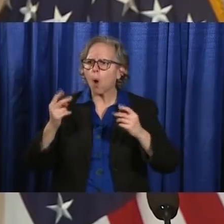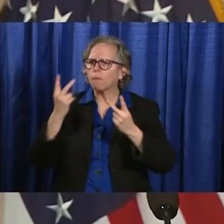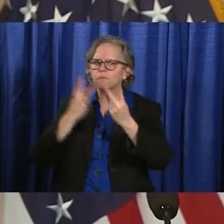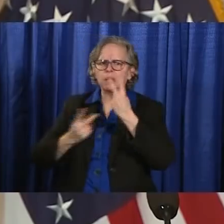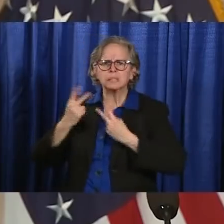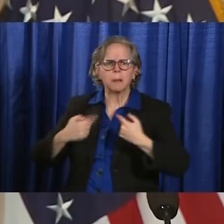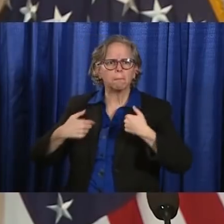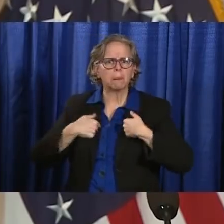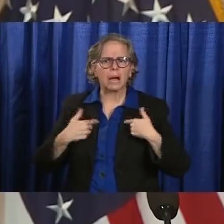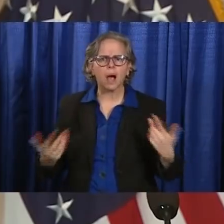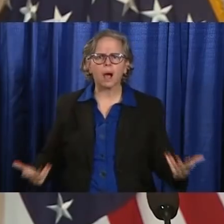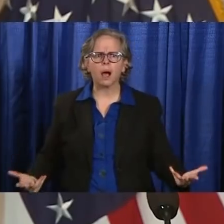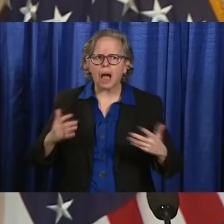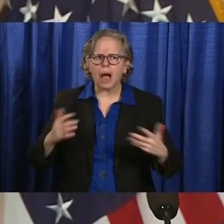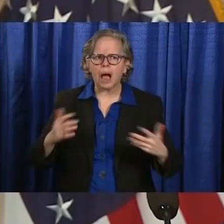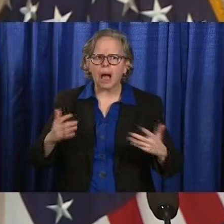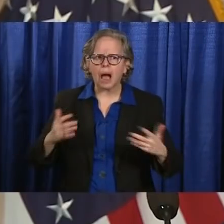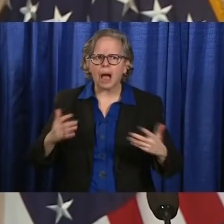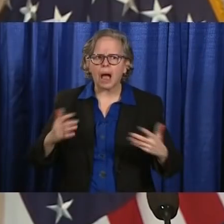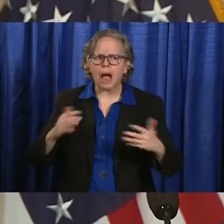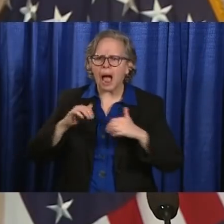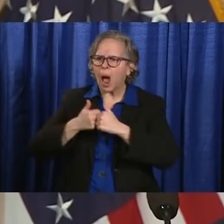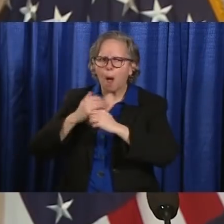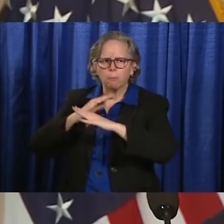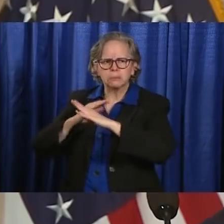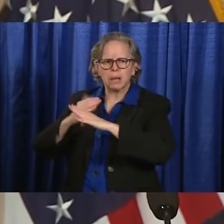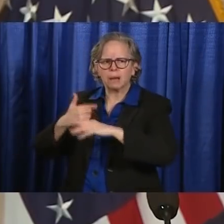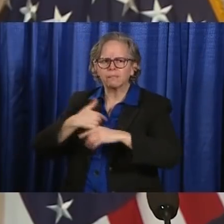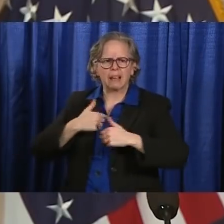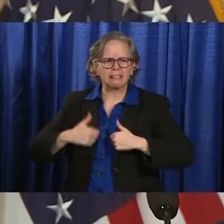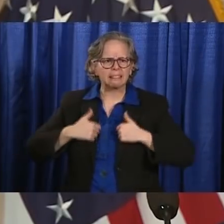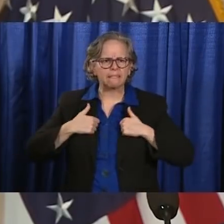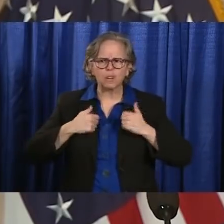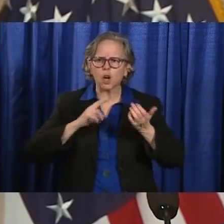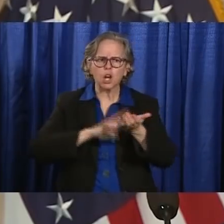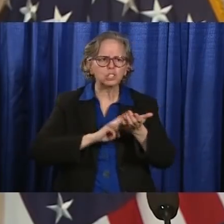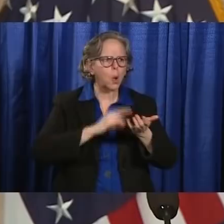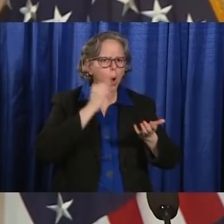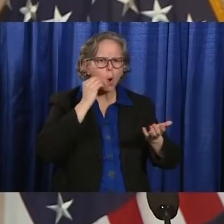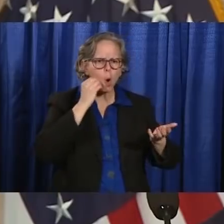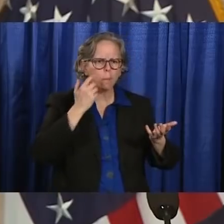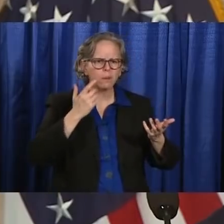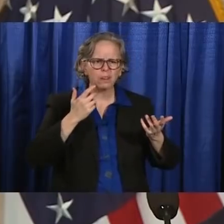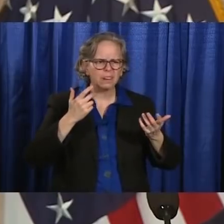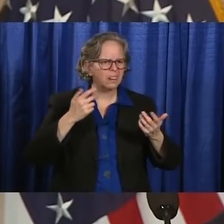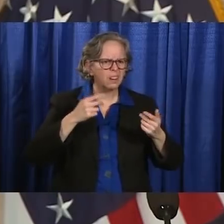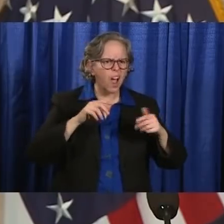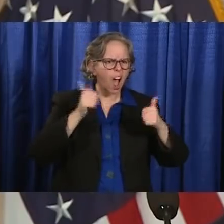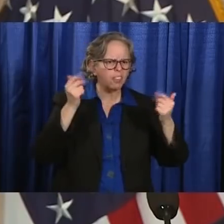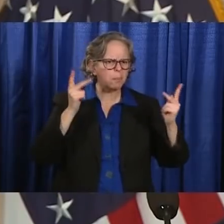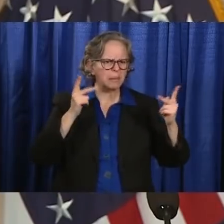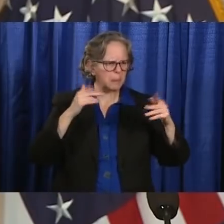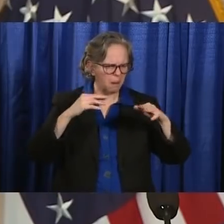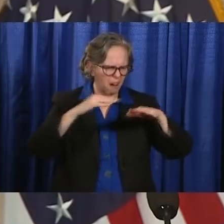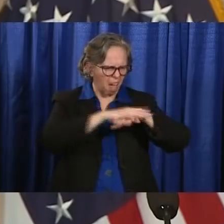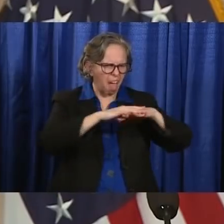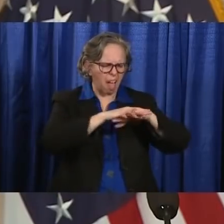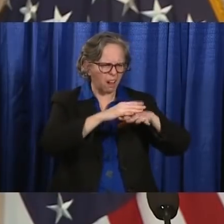How do you protect yourself when you're in a facility? Other residents may have been exposed to